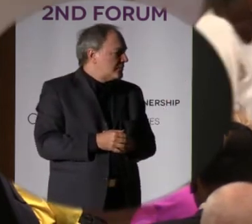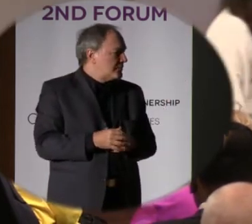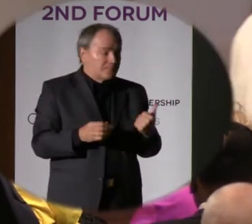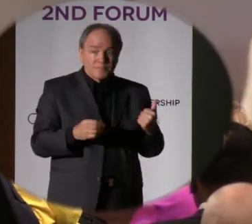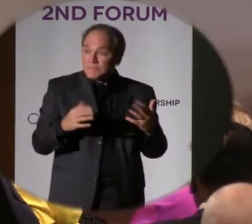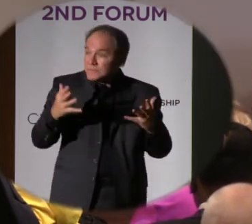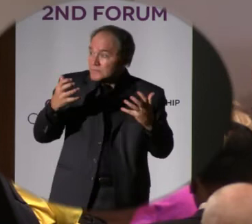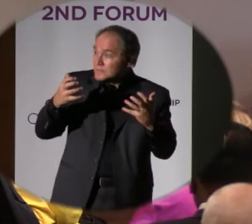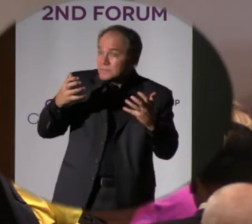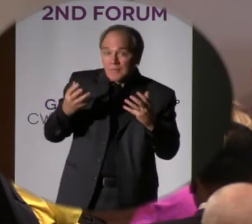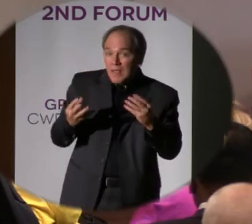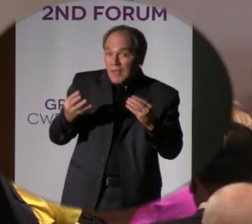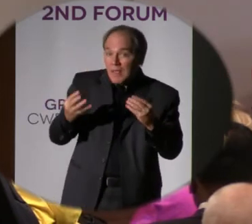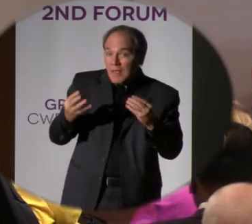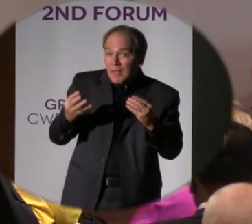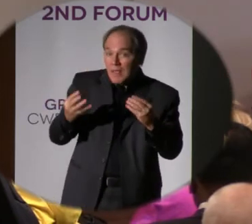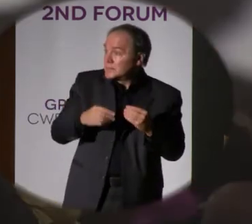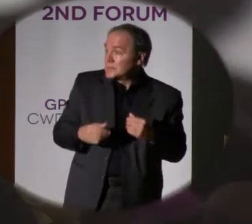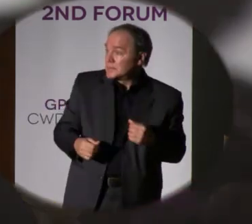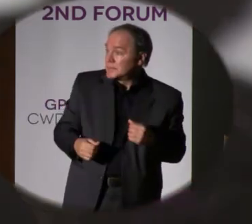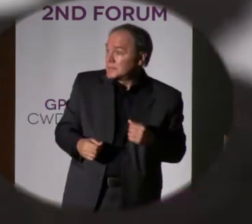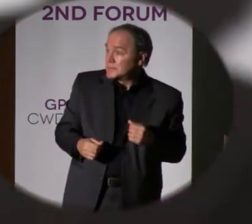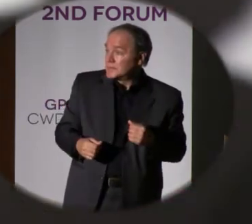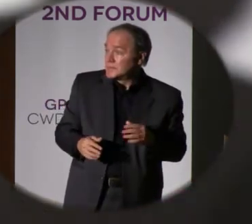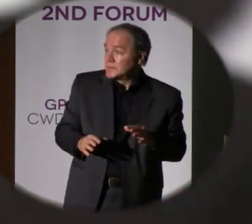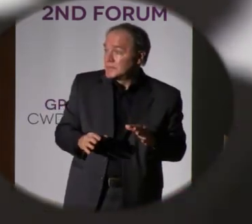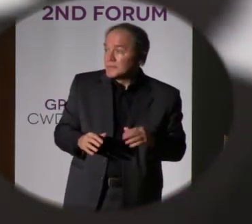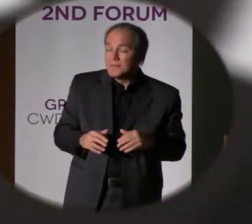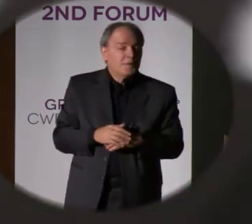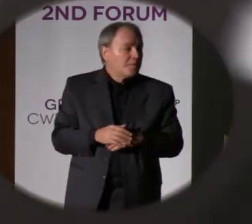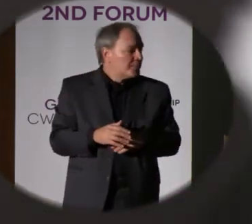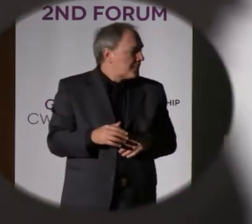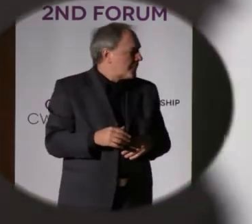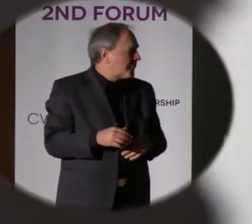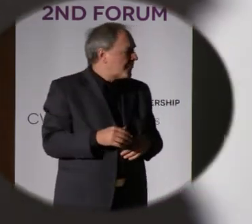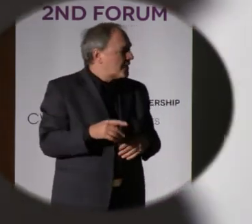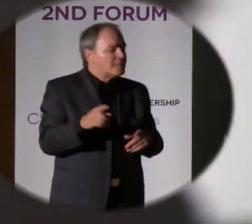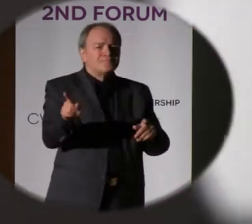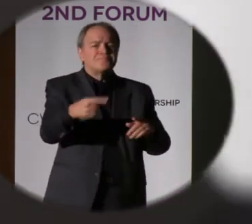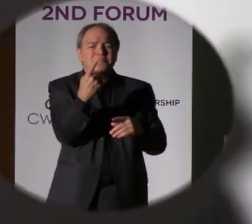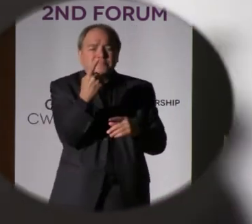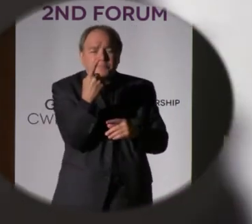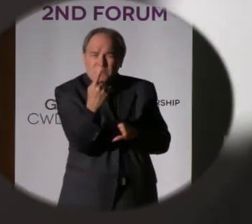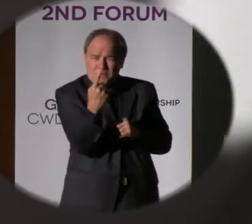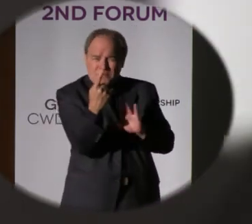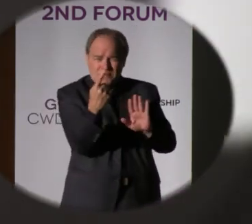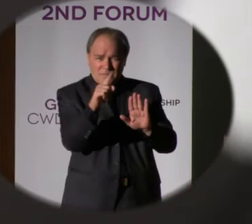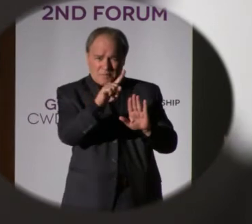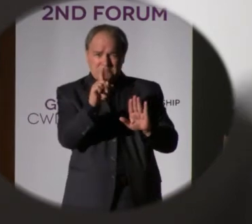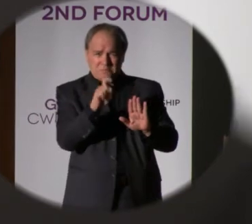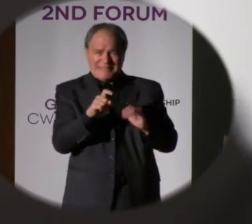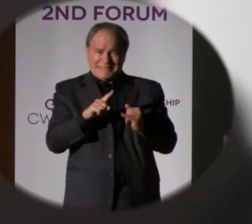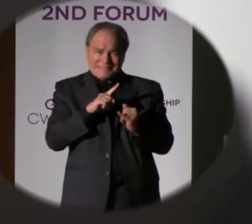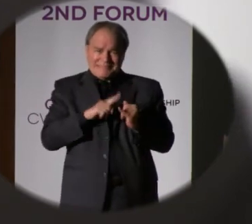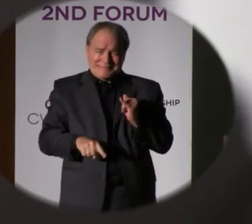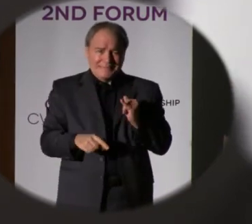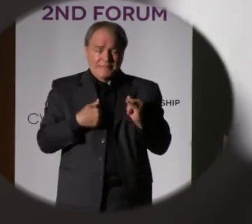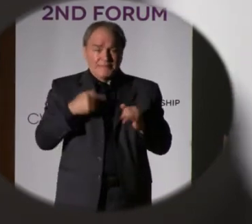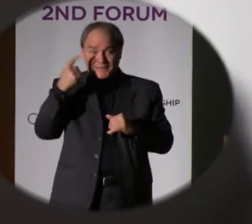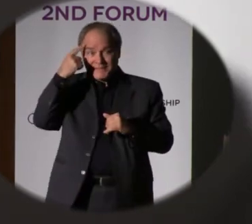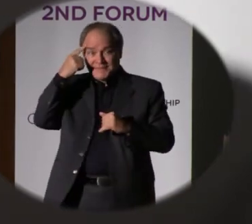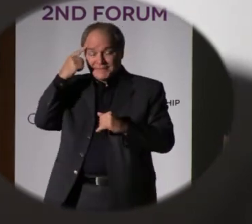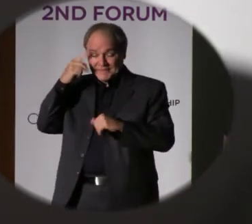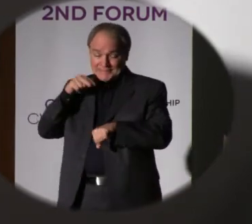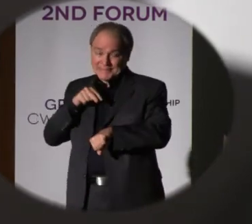to elaborate further on that? Or okay. Let me take one more question. Again, I'm conscious of the time,